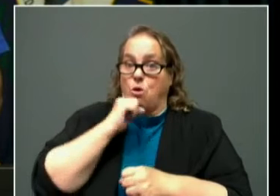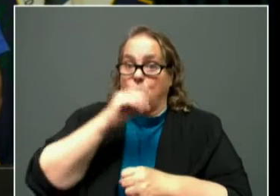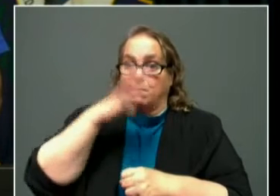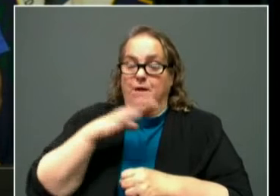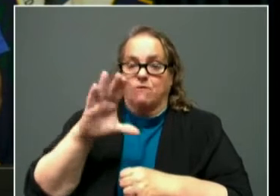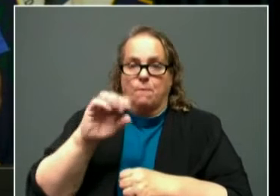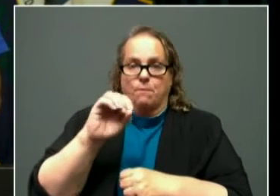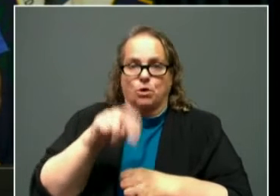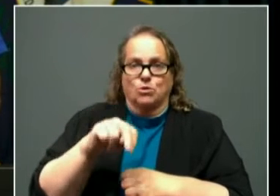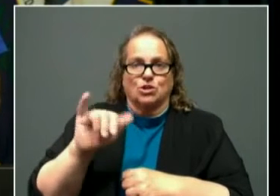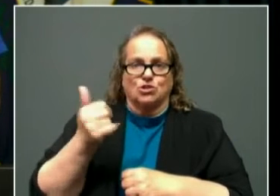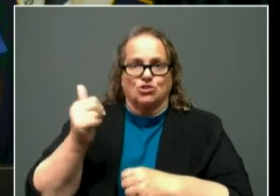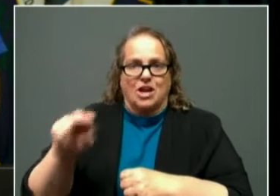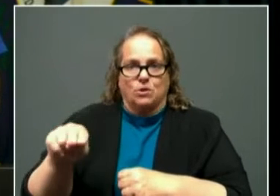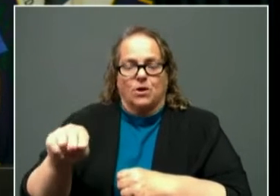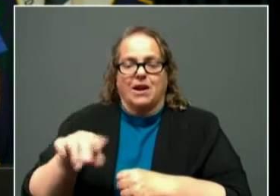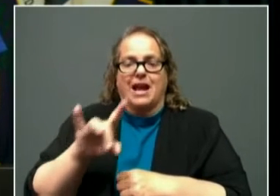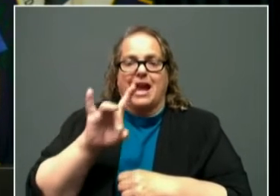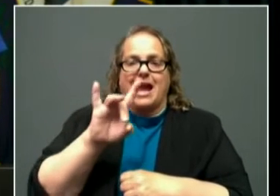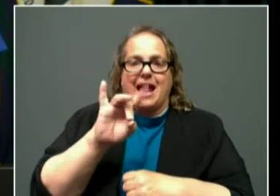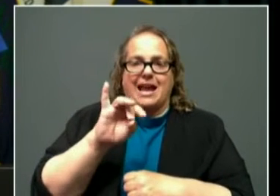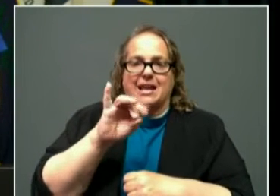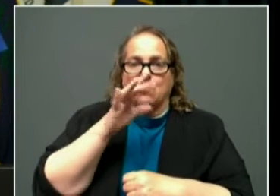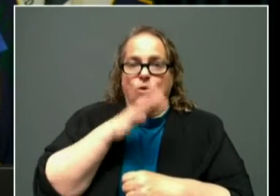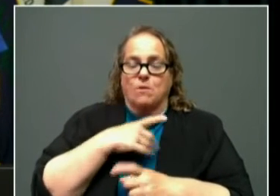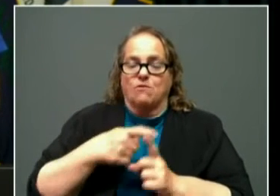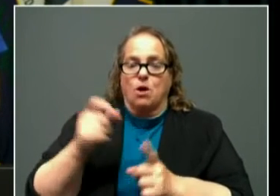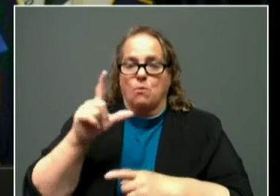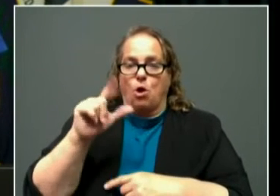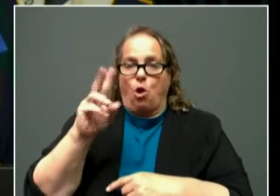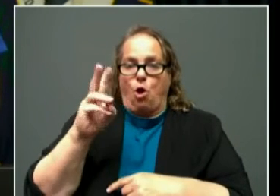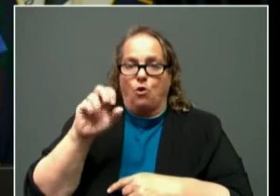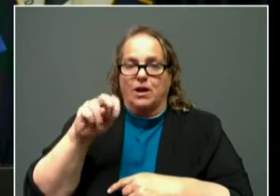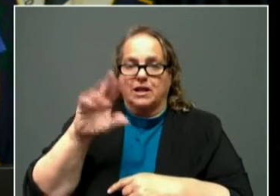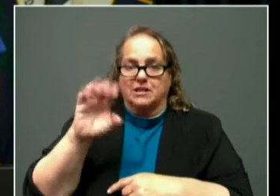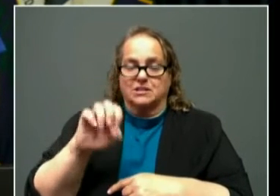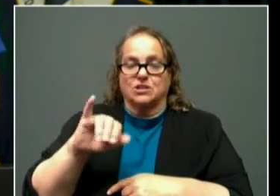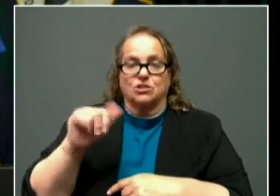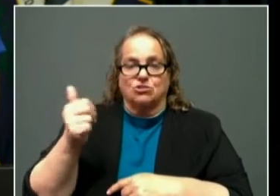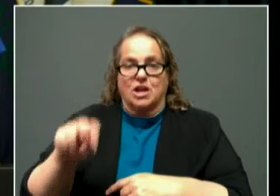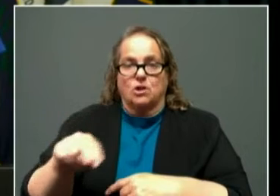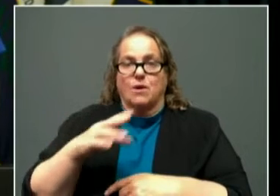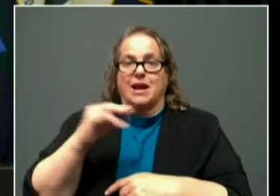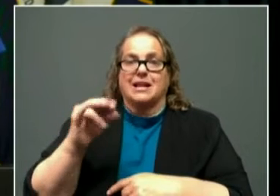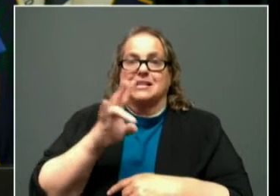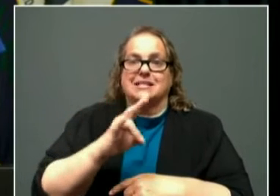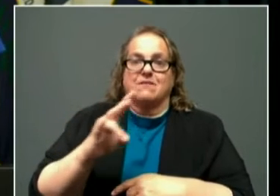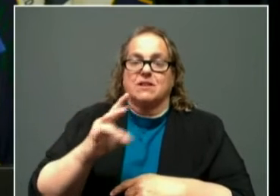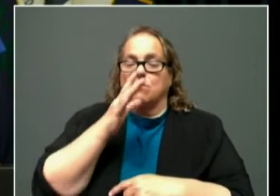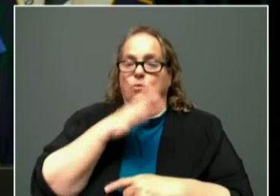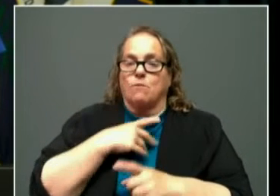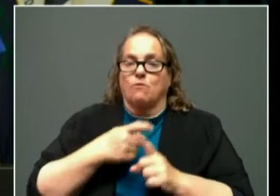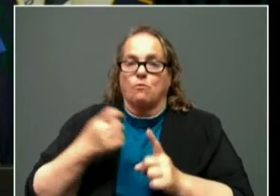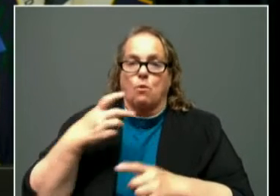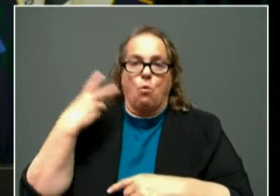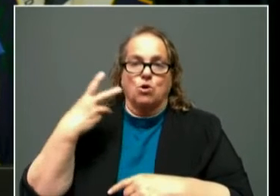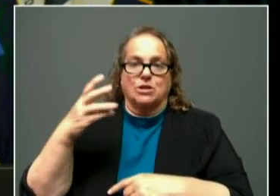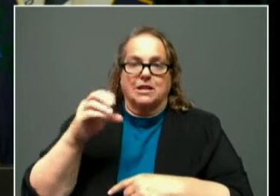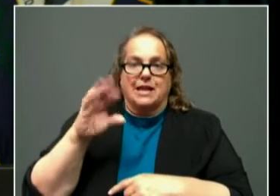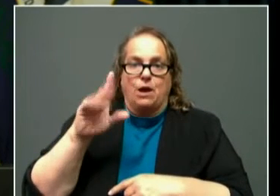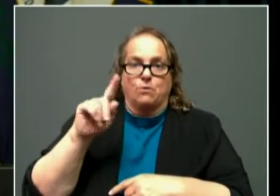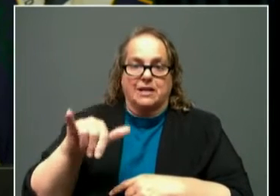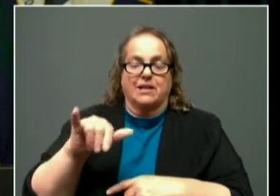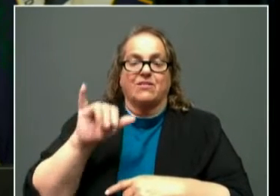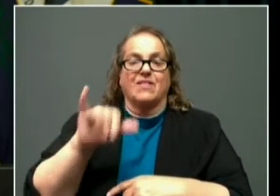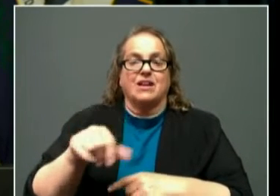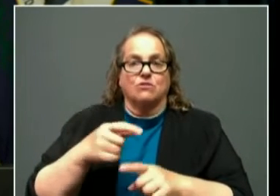An 80-year-old woman from Lawrence. That is a January. And a 77-year-old woman from Washington County. That is